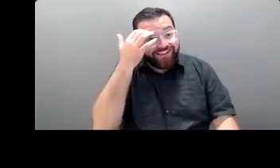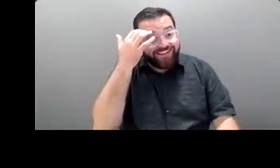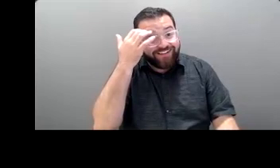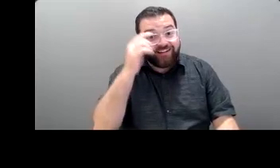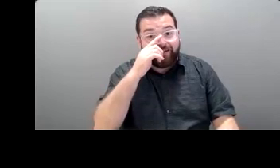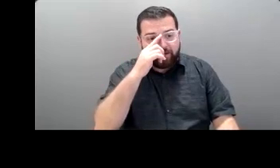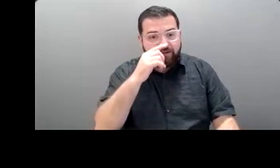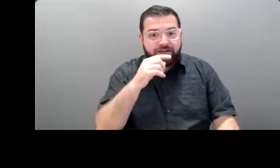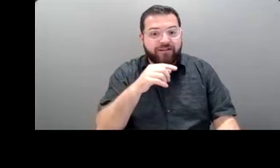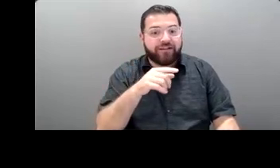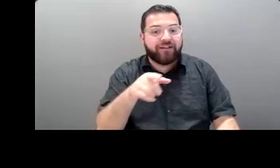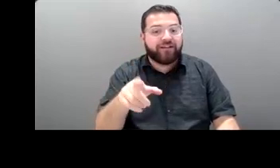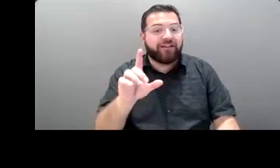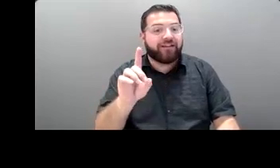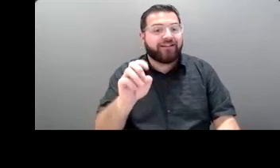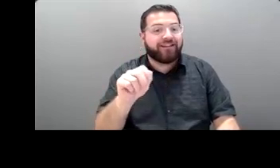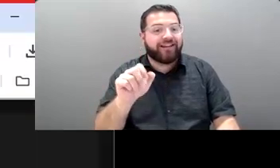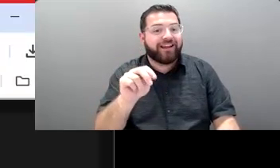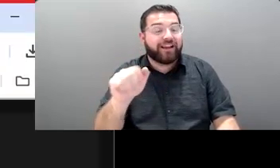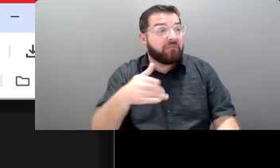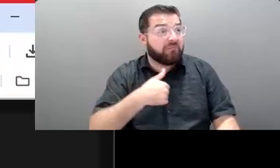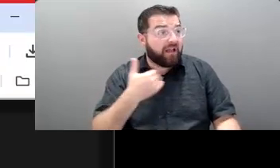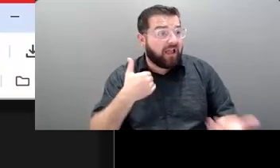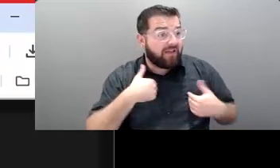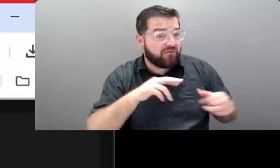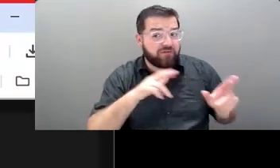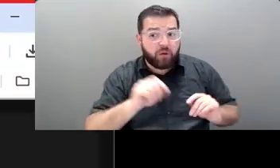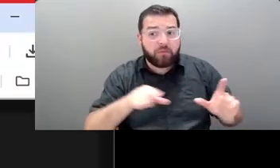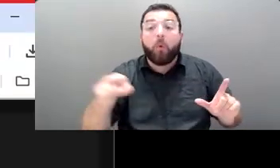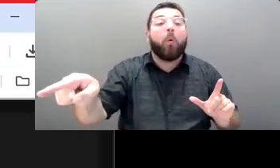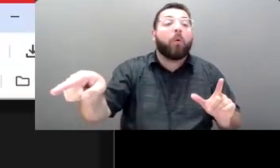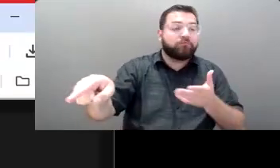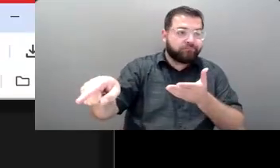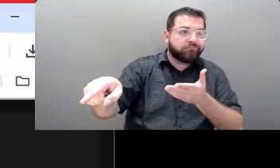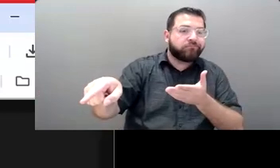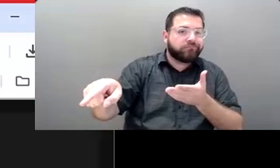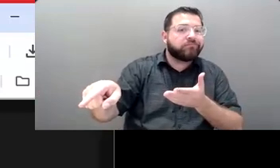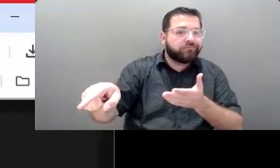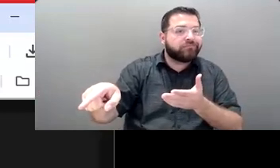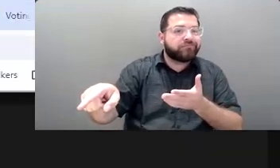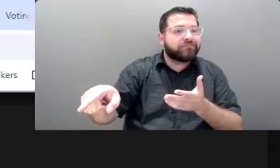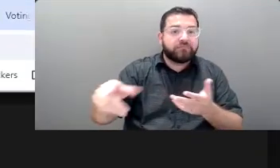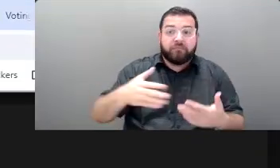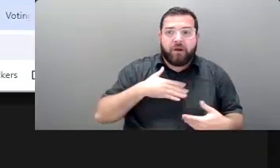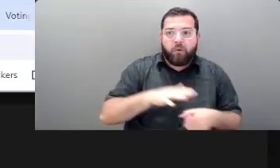Lori, I have it up. You want me to share? Oh, there it goes on Oh. mine. Okay, I just froze.